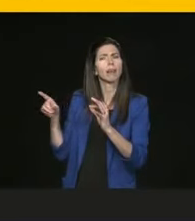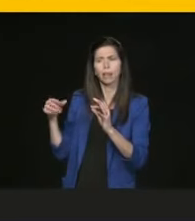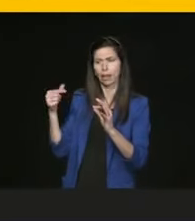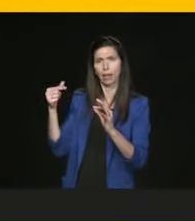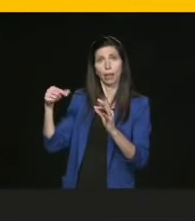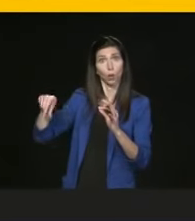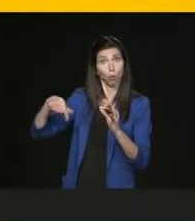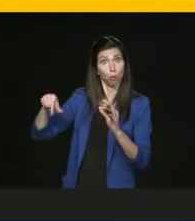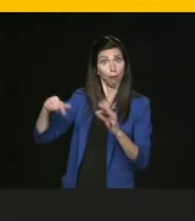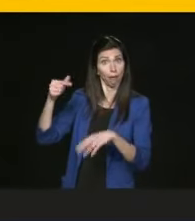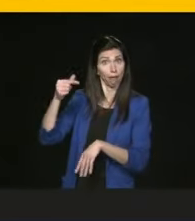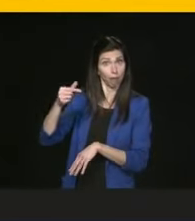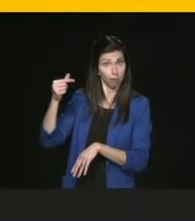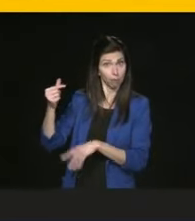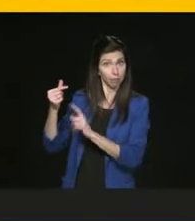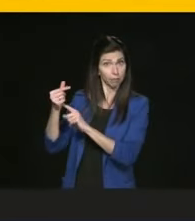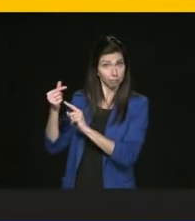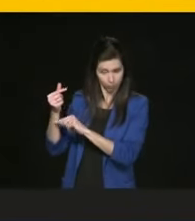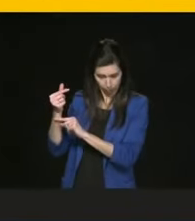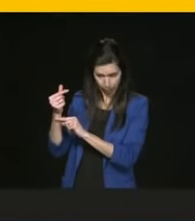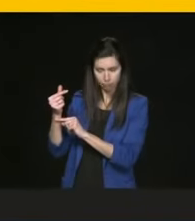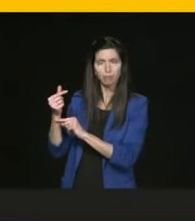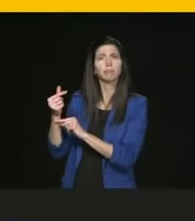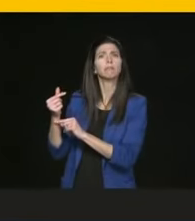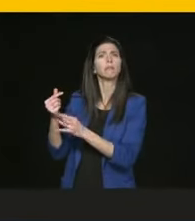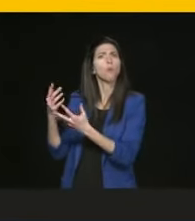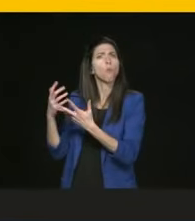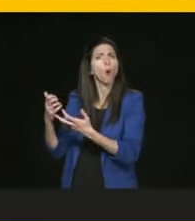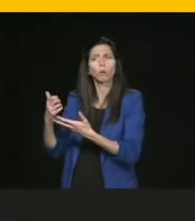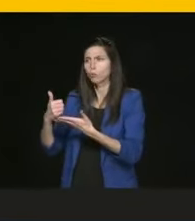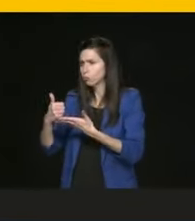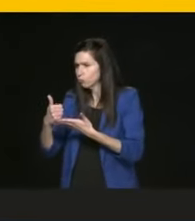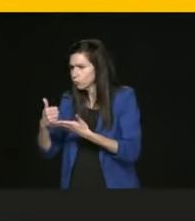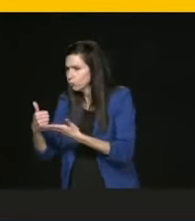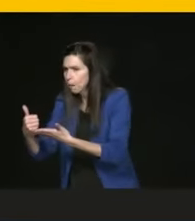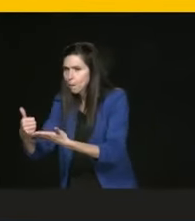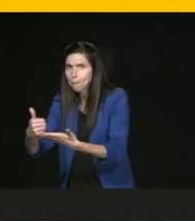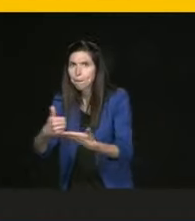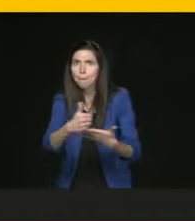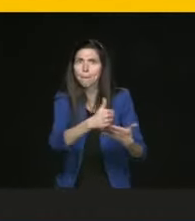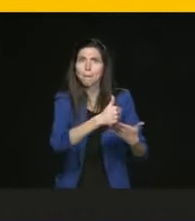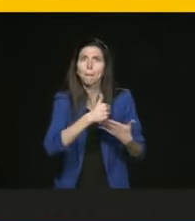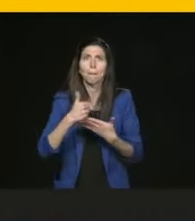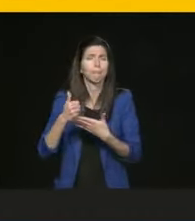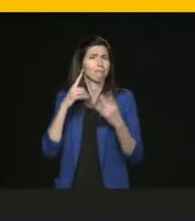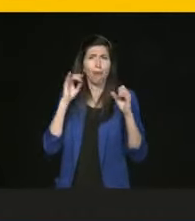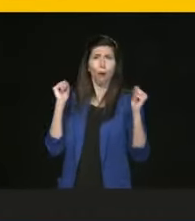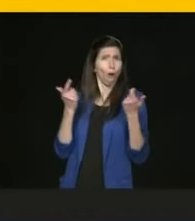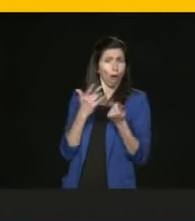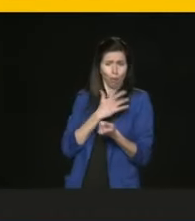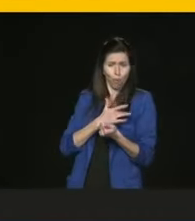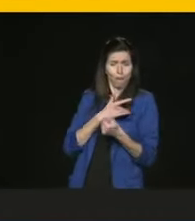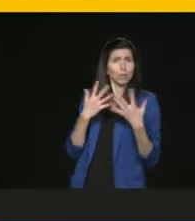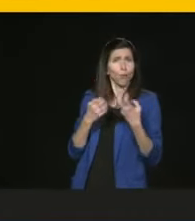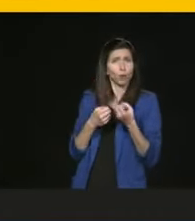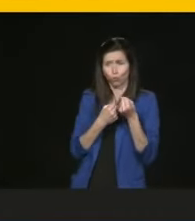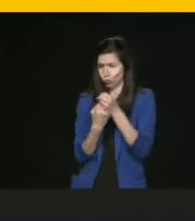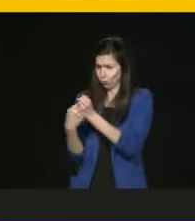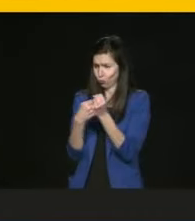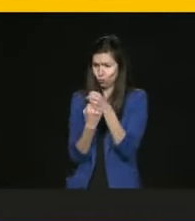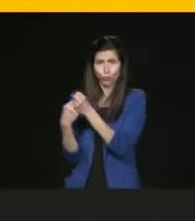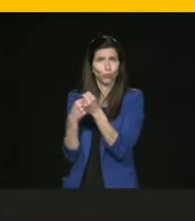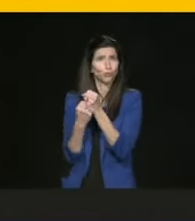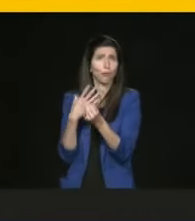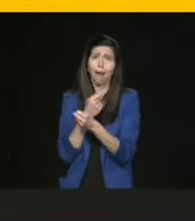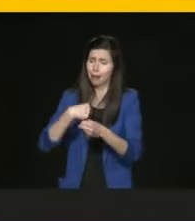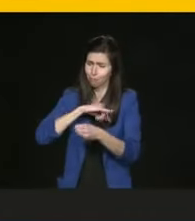and territories, and everyone wants to help essential workers. As Minister Freeland said, these talks